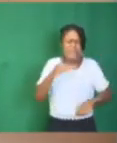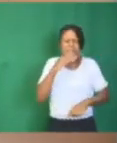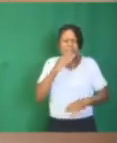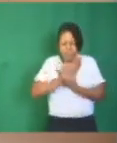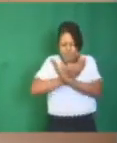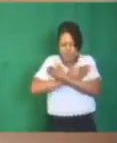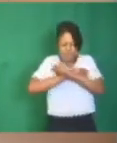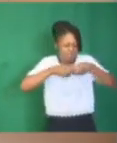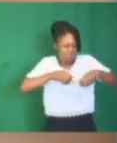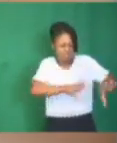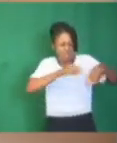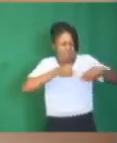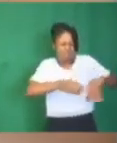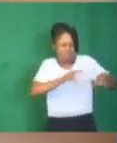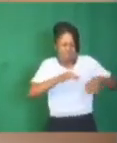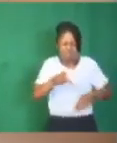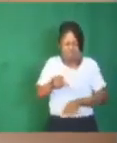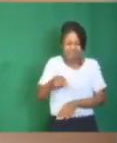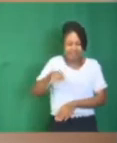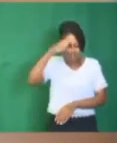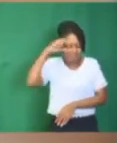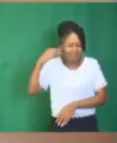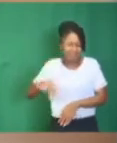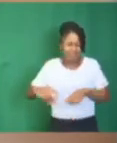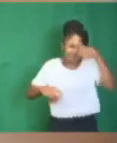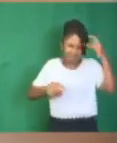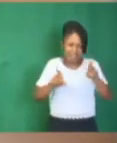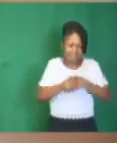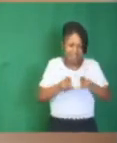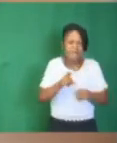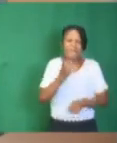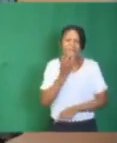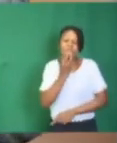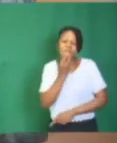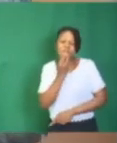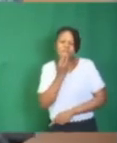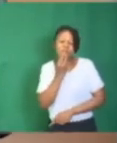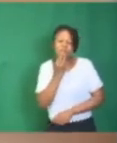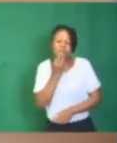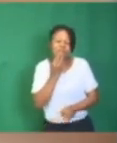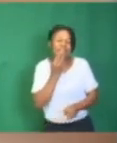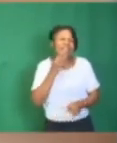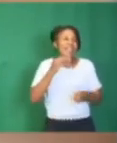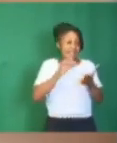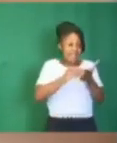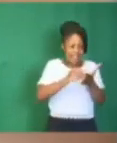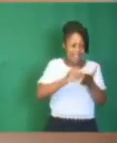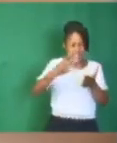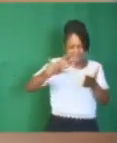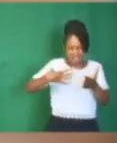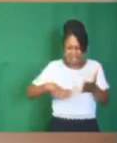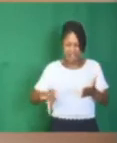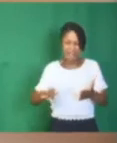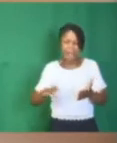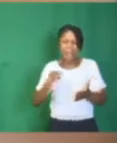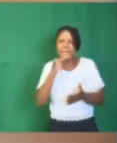waste that the body does not need anymore. And then we have this other one that I'm going to talk about